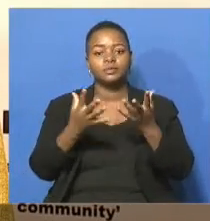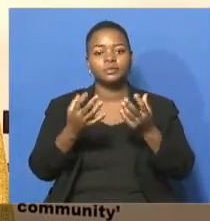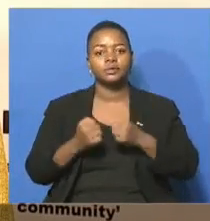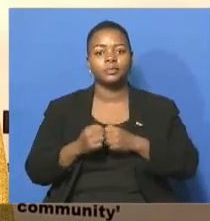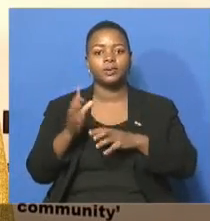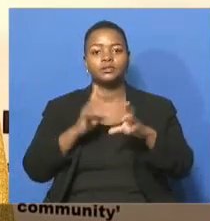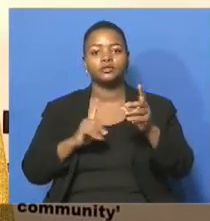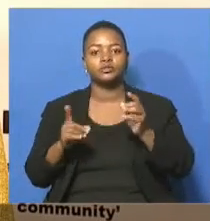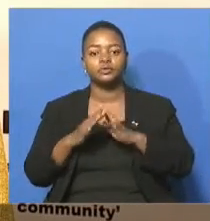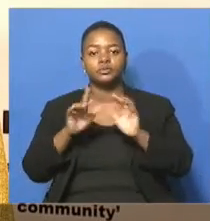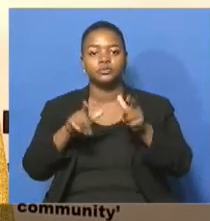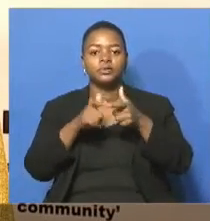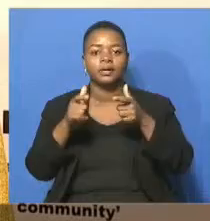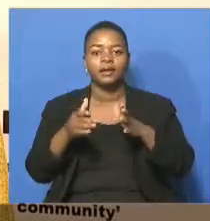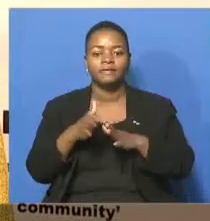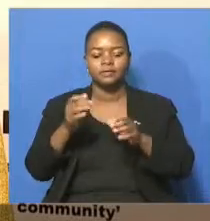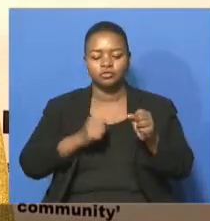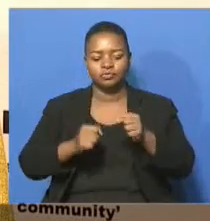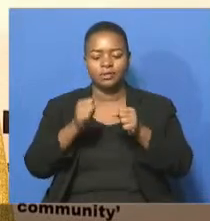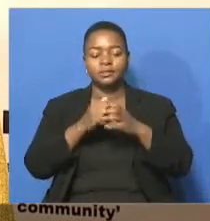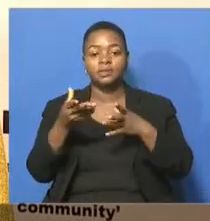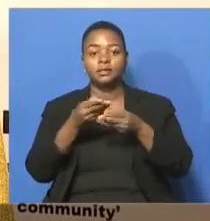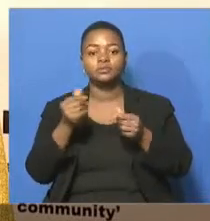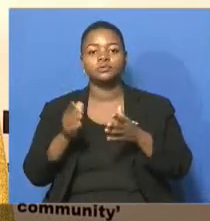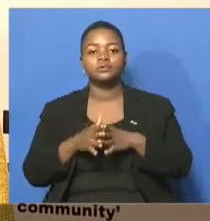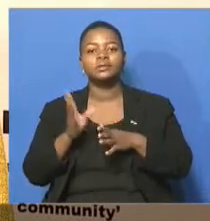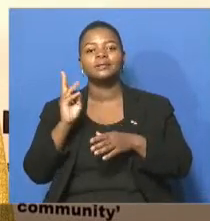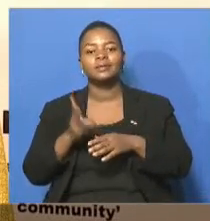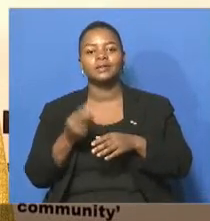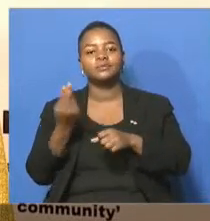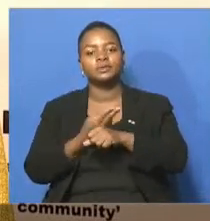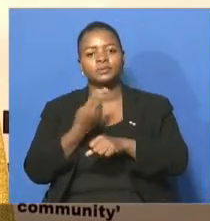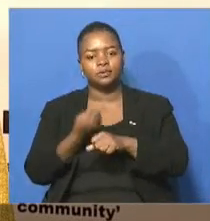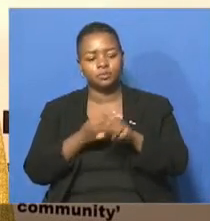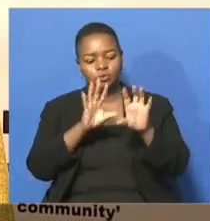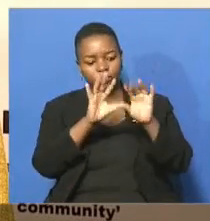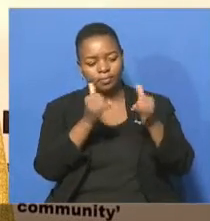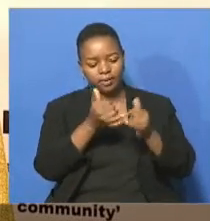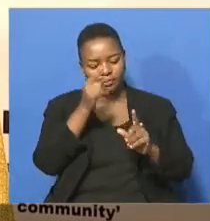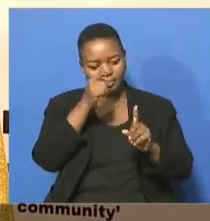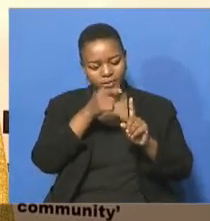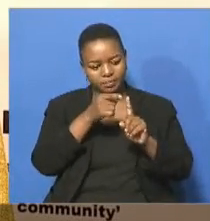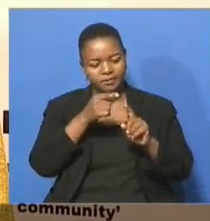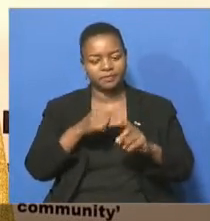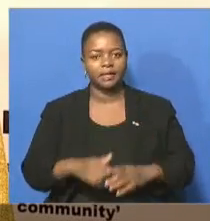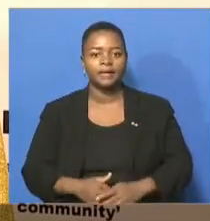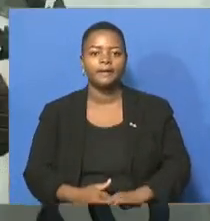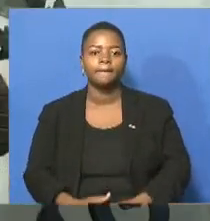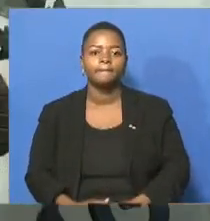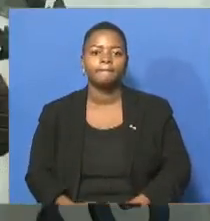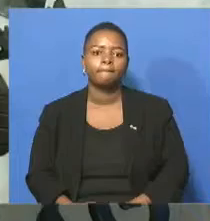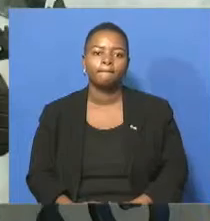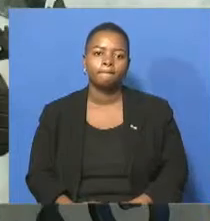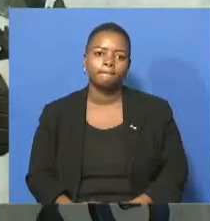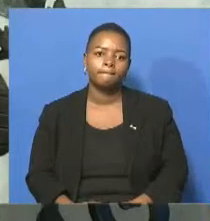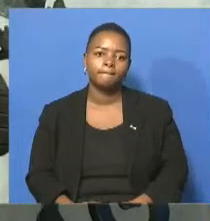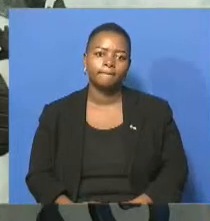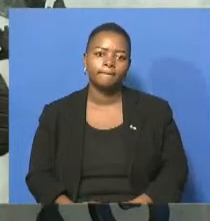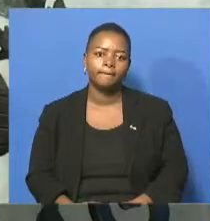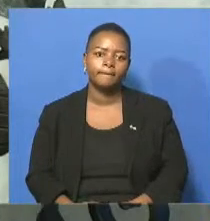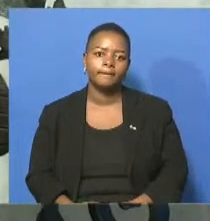Relevant solutions or strategies that will apply to that particular community. Gongwe re sa